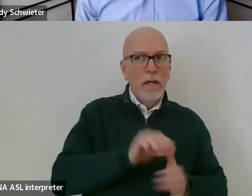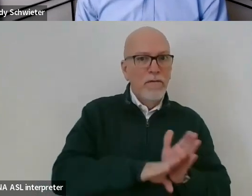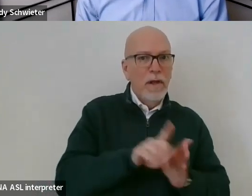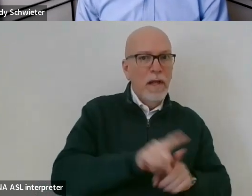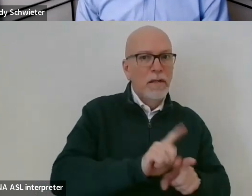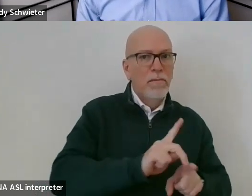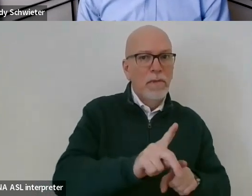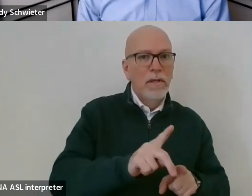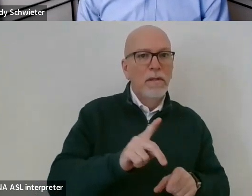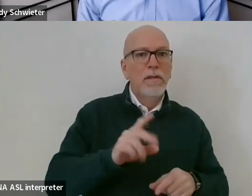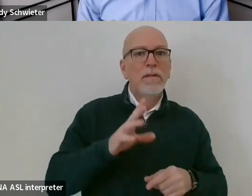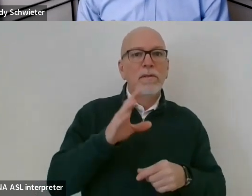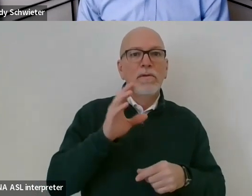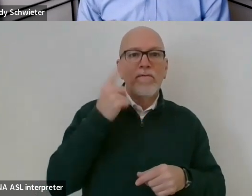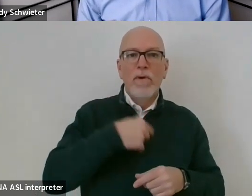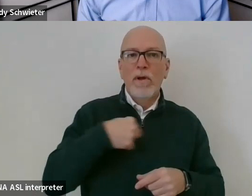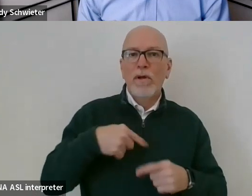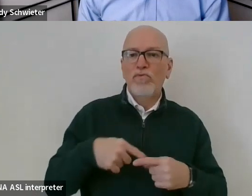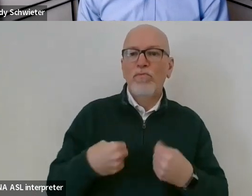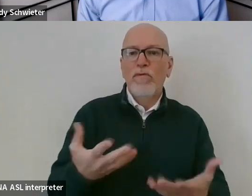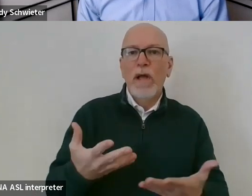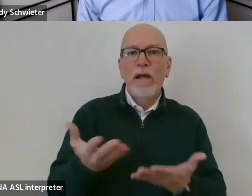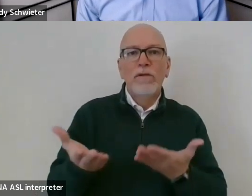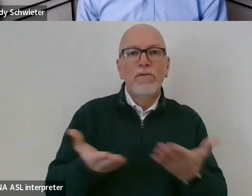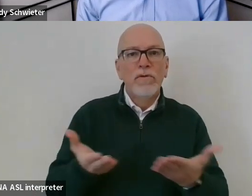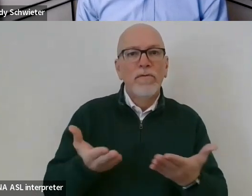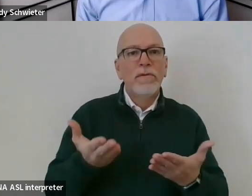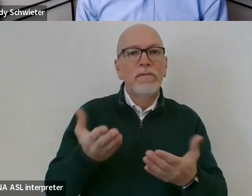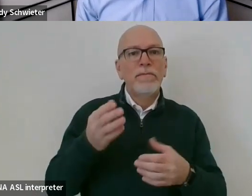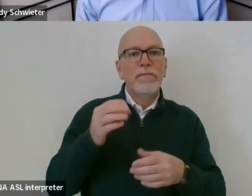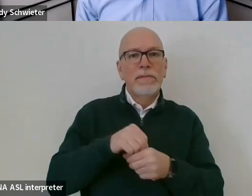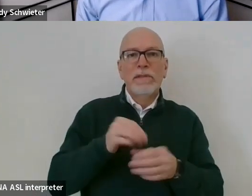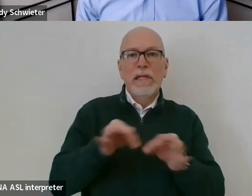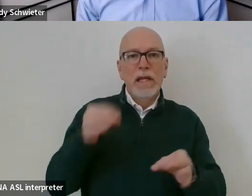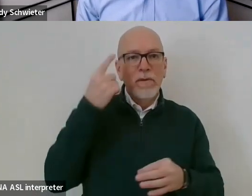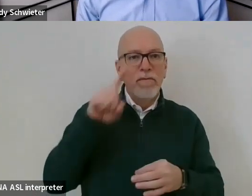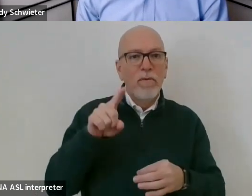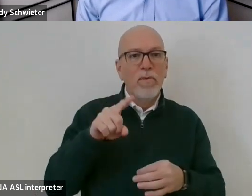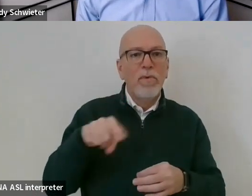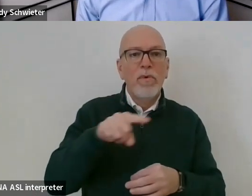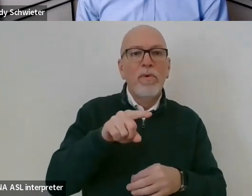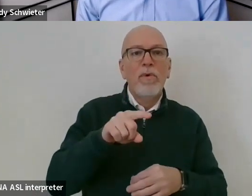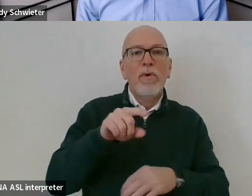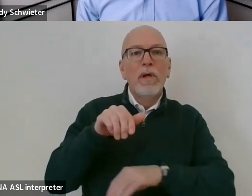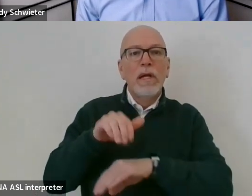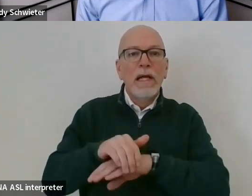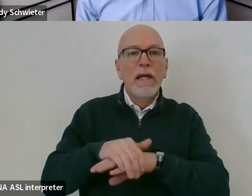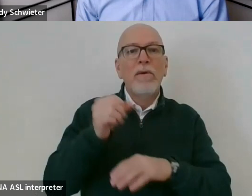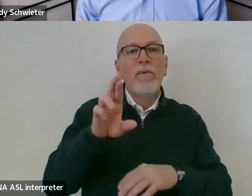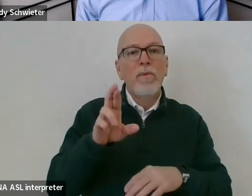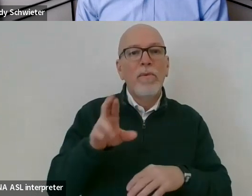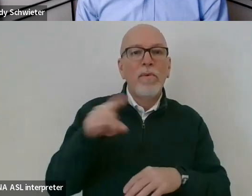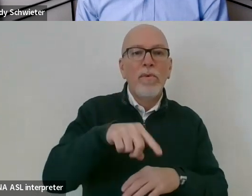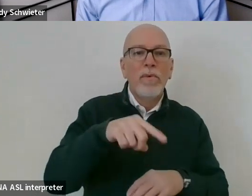profession in order to be able to provide services in languages other than English or to act as